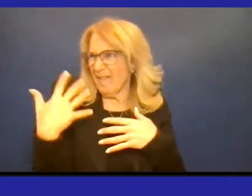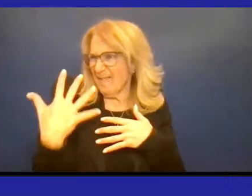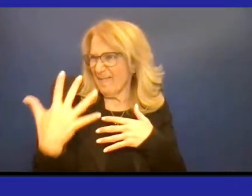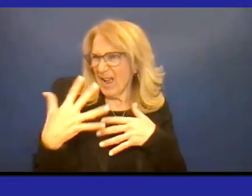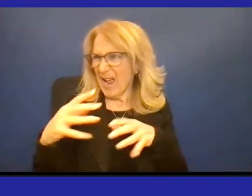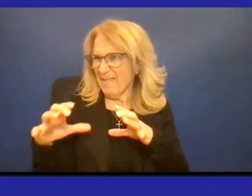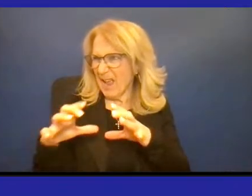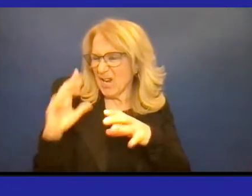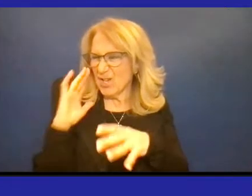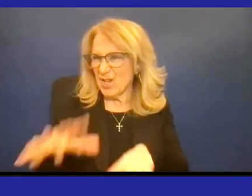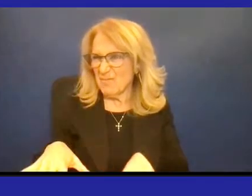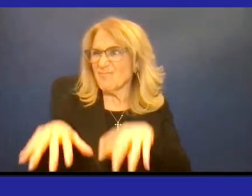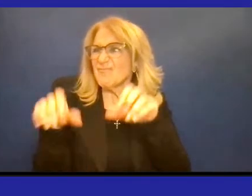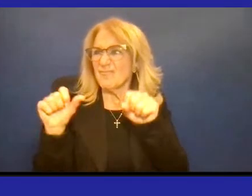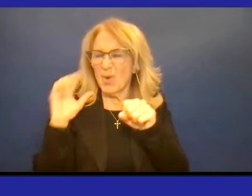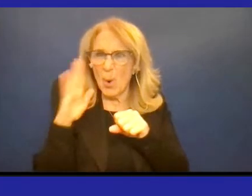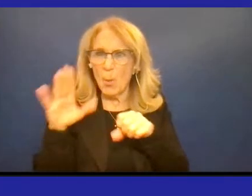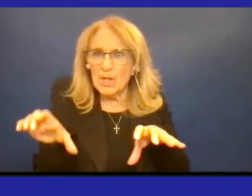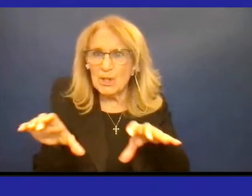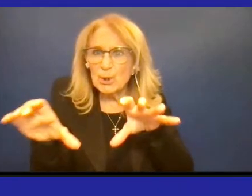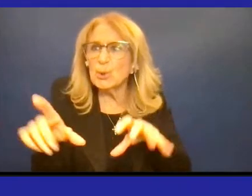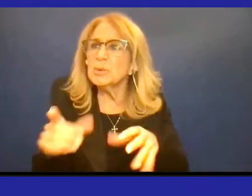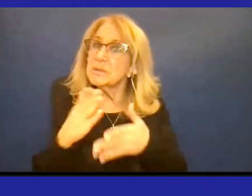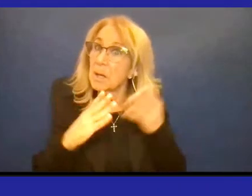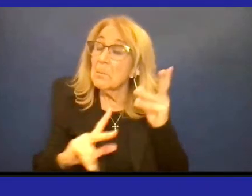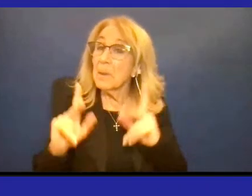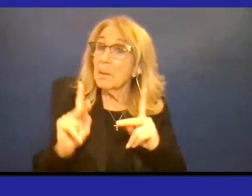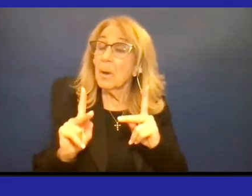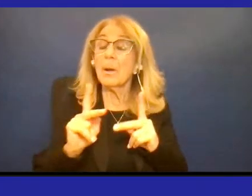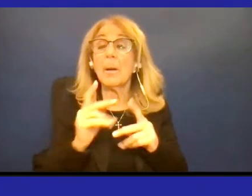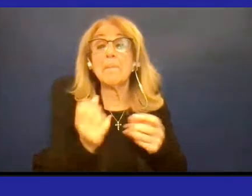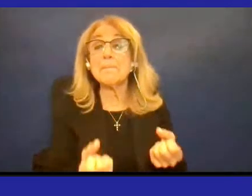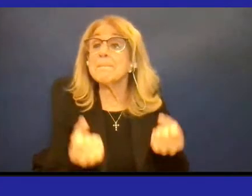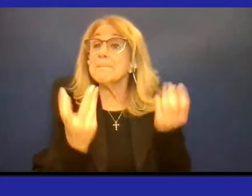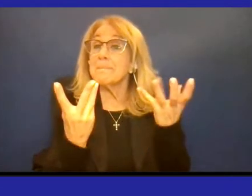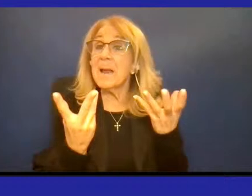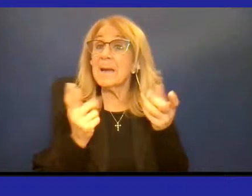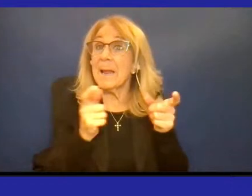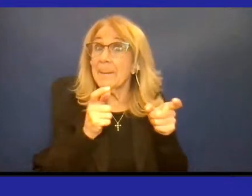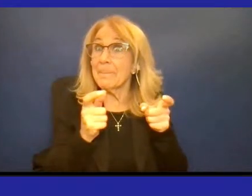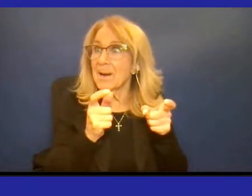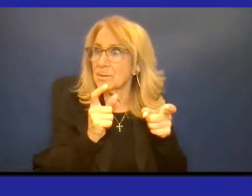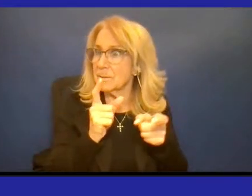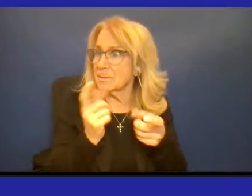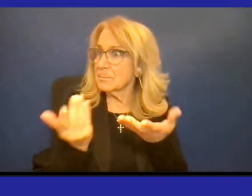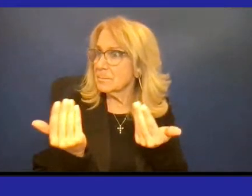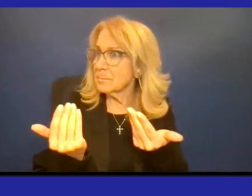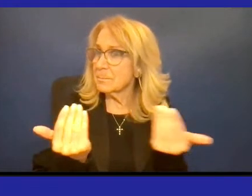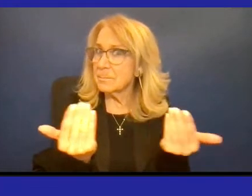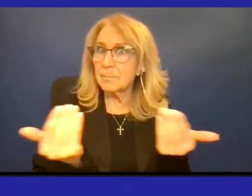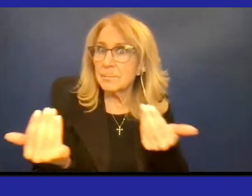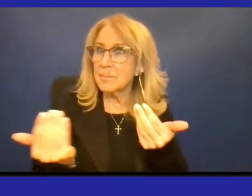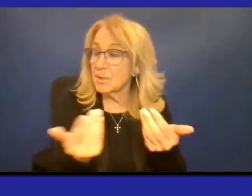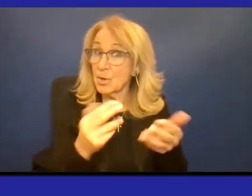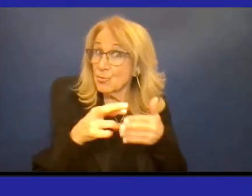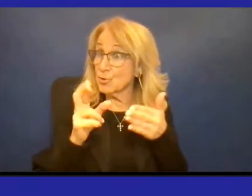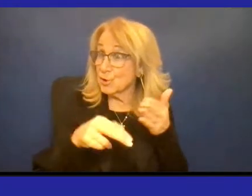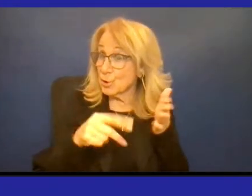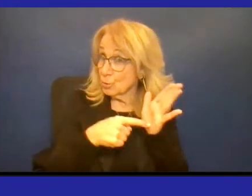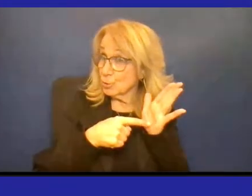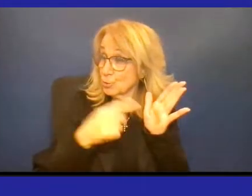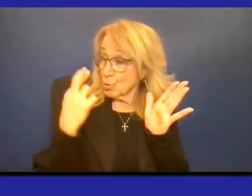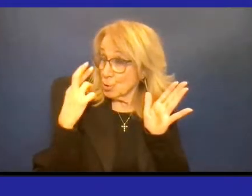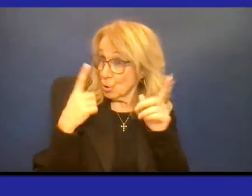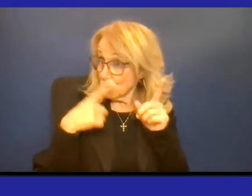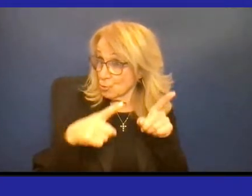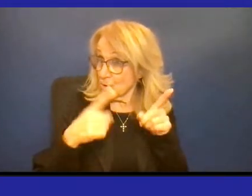take, right? And many of the managers are engaging their teams, right? Like, these are the results. Do we agree with them? What do we want